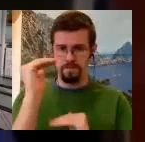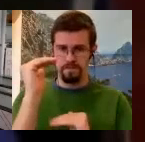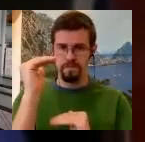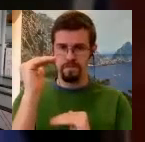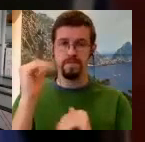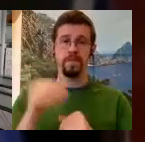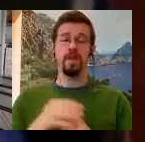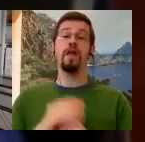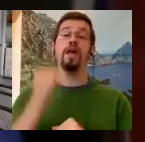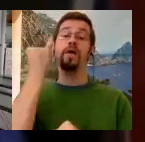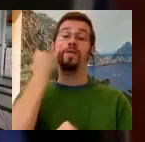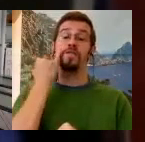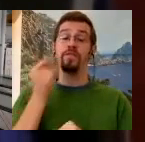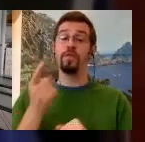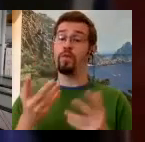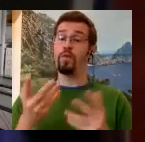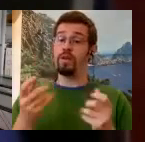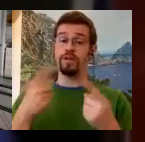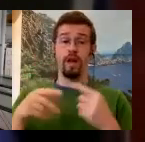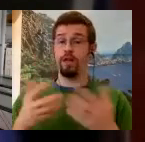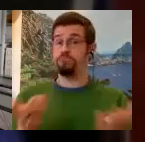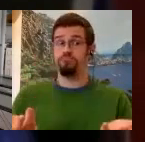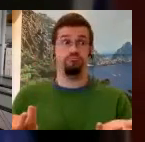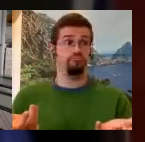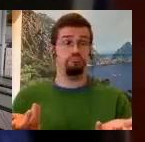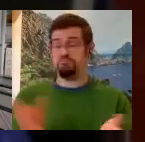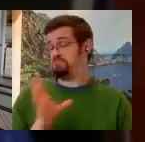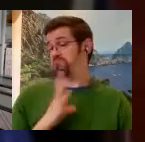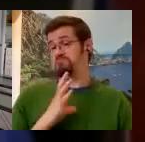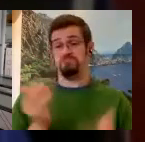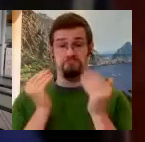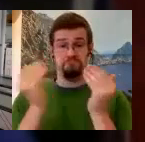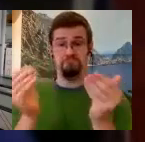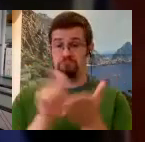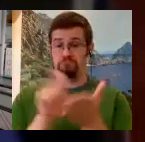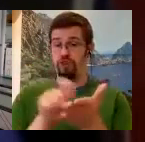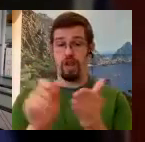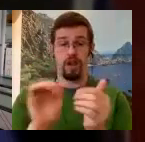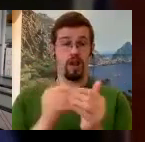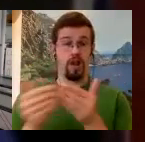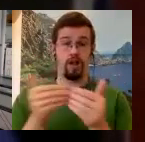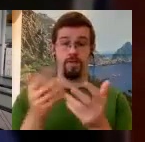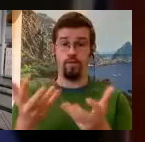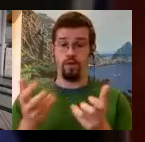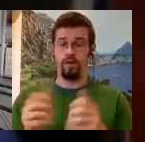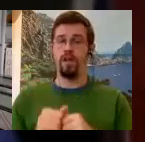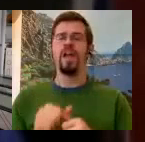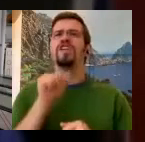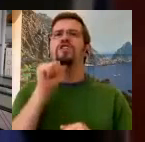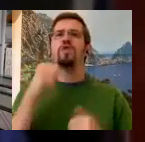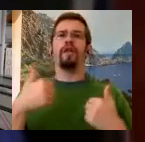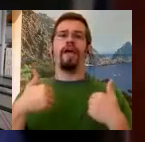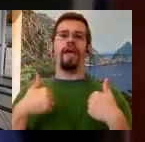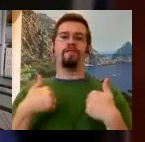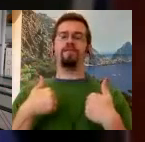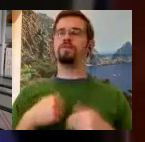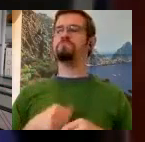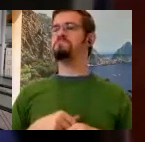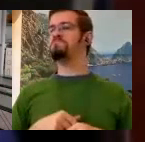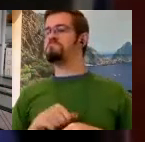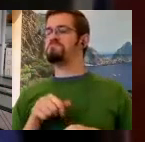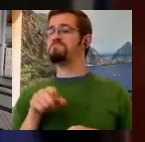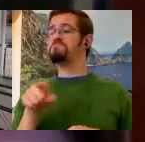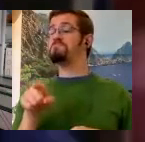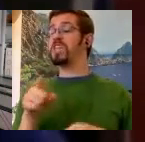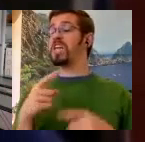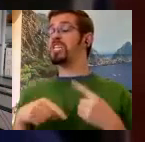to write a sign, however you want to write it, that's how you write it. There's no gatekeeper. You don't have to say, I'd like this new sign, maybe we